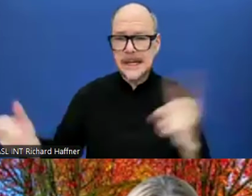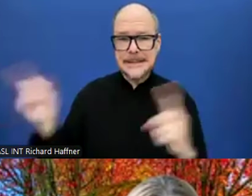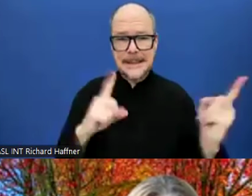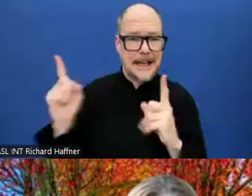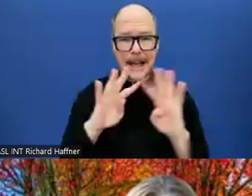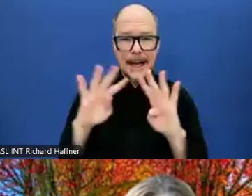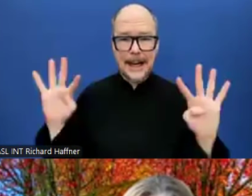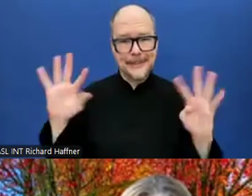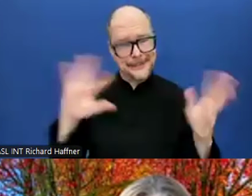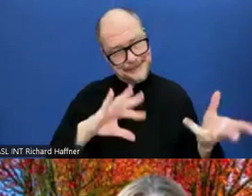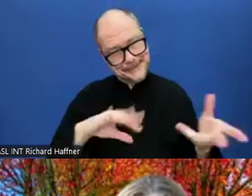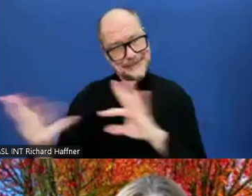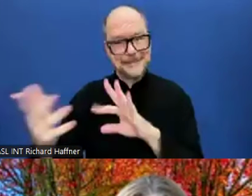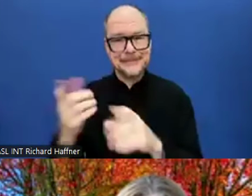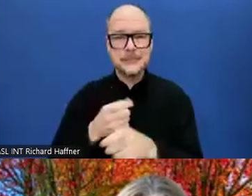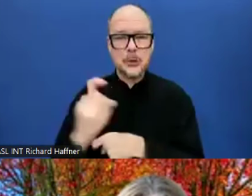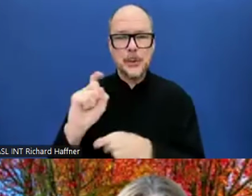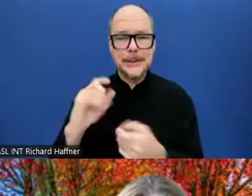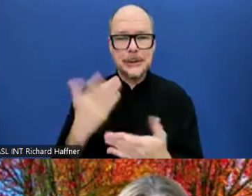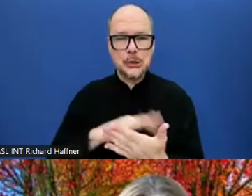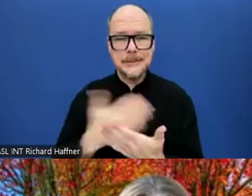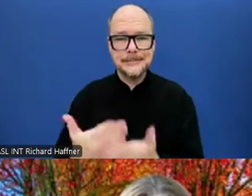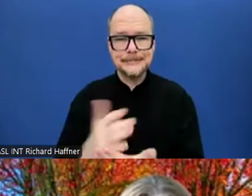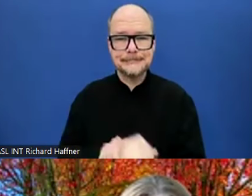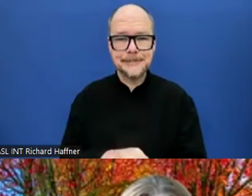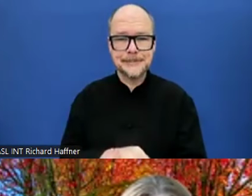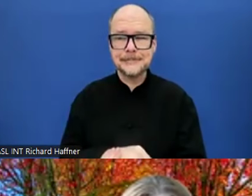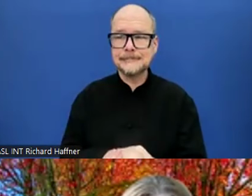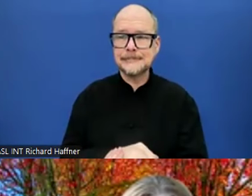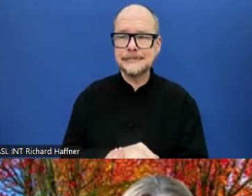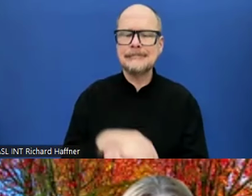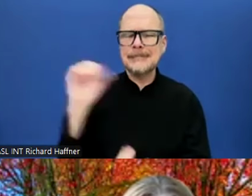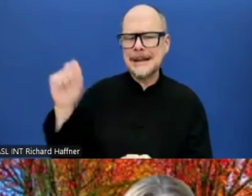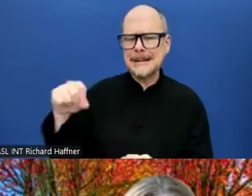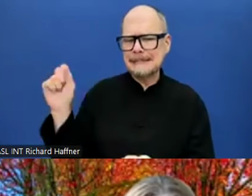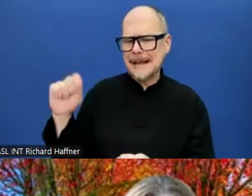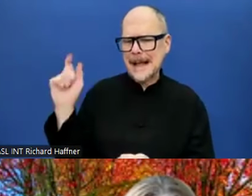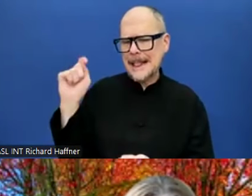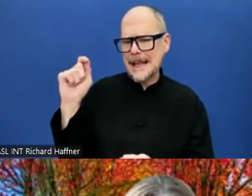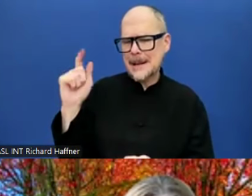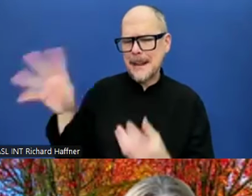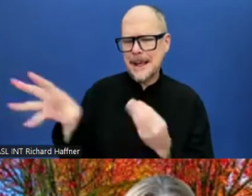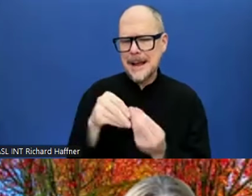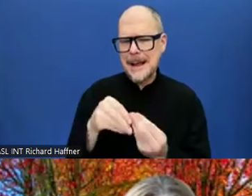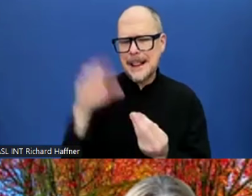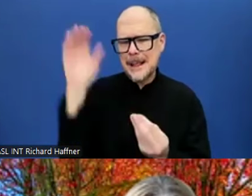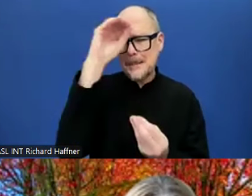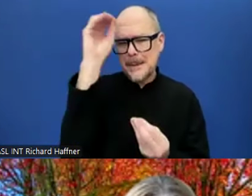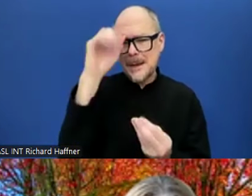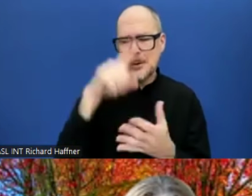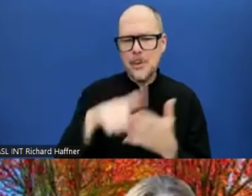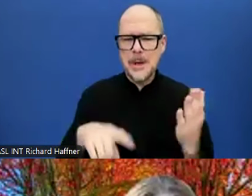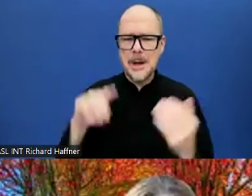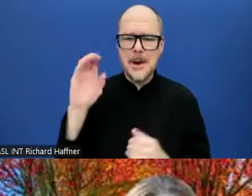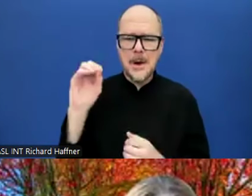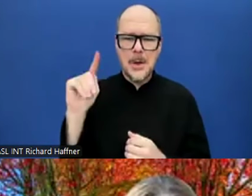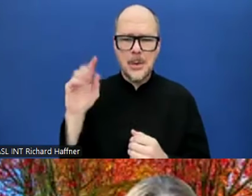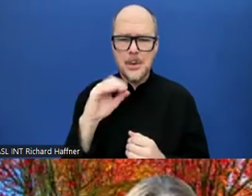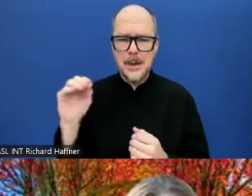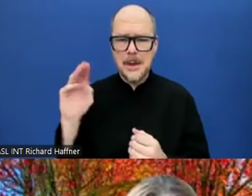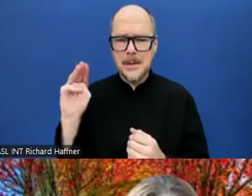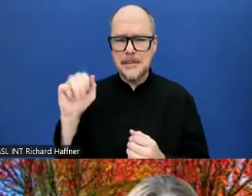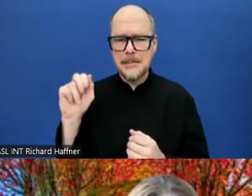Thanks, Maria. Fernando, see your hand. I'm just a little bit different in opinion on what Otto and Maria have stated.